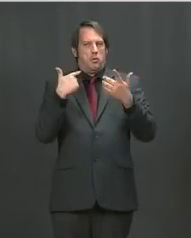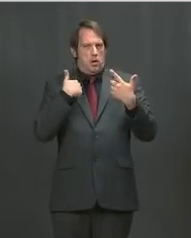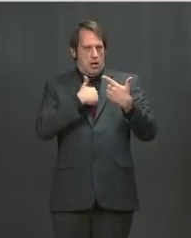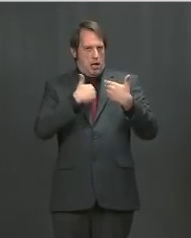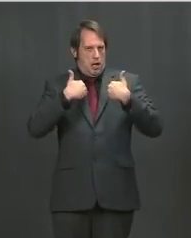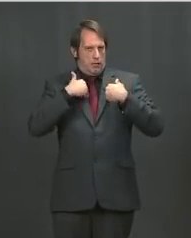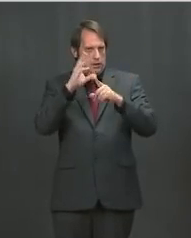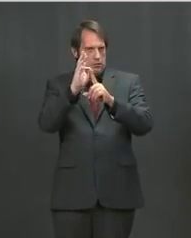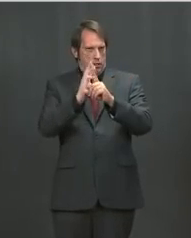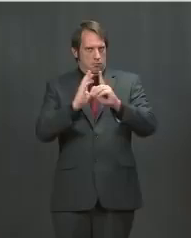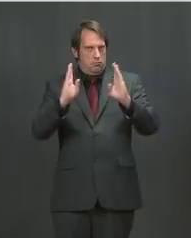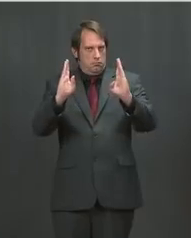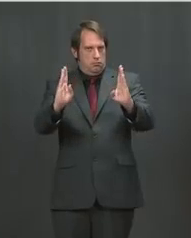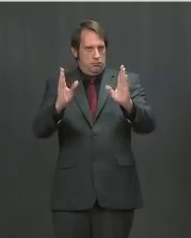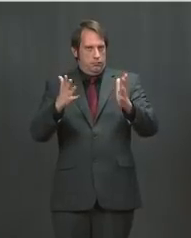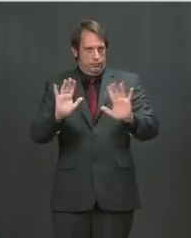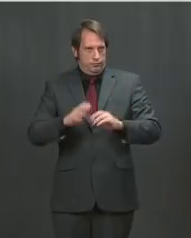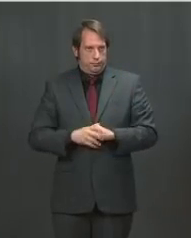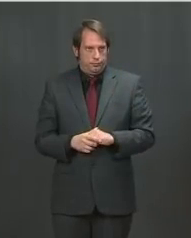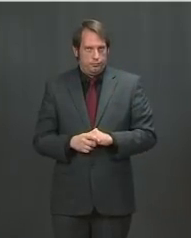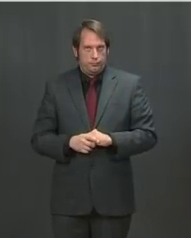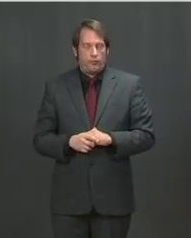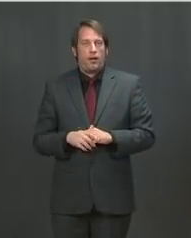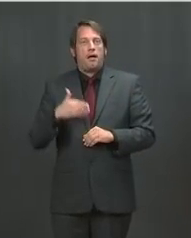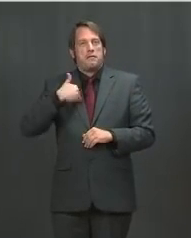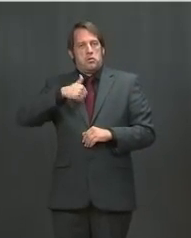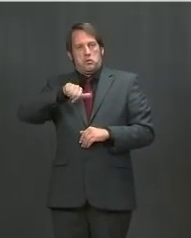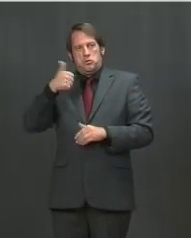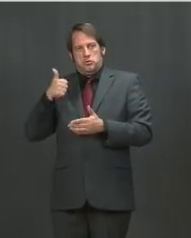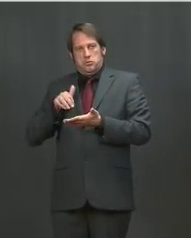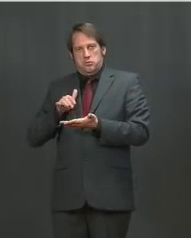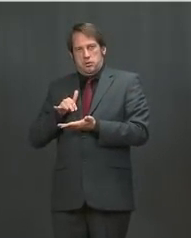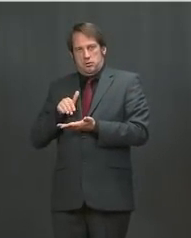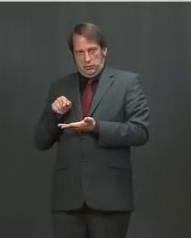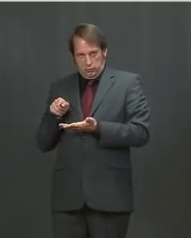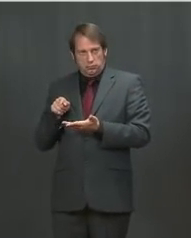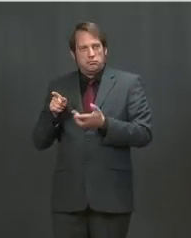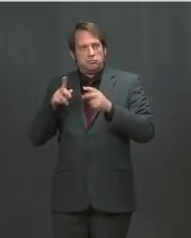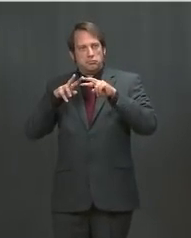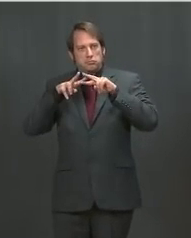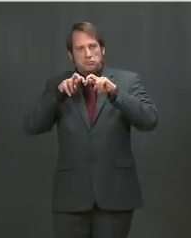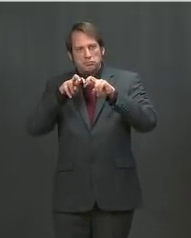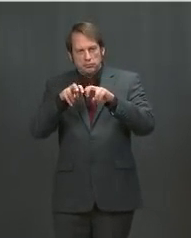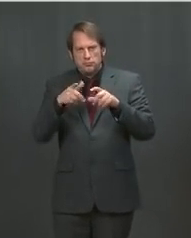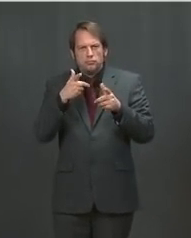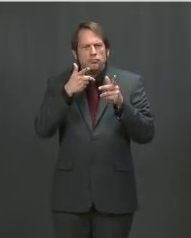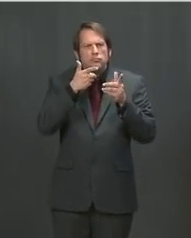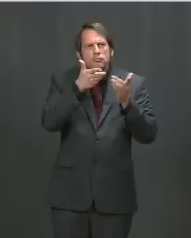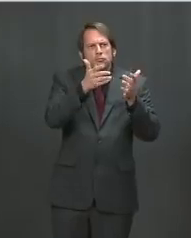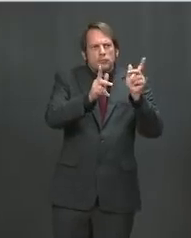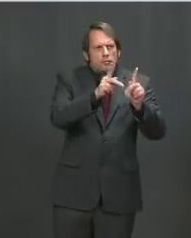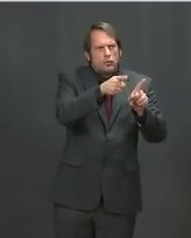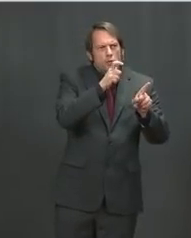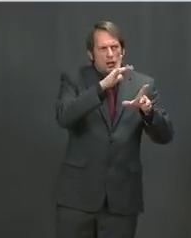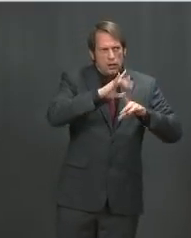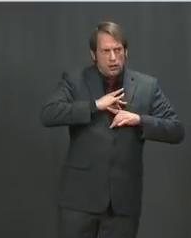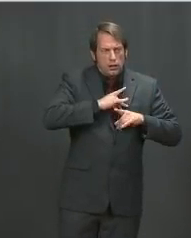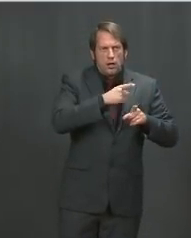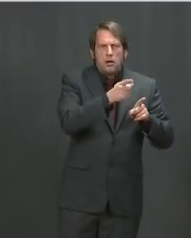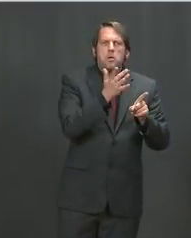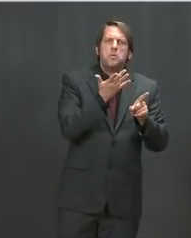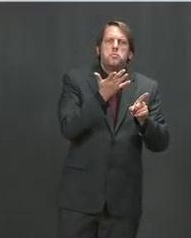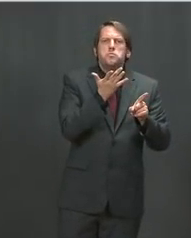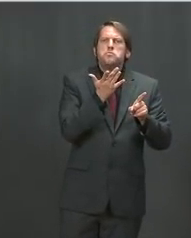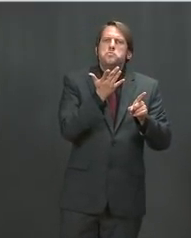example from another study in which it was looked after both mild and severe episodes of COVID-19.